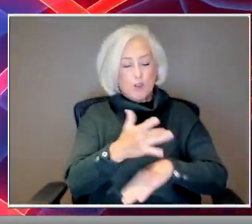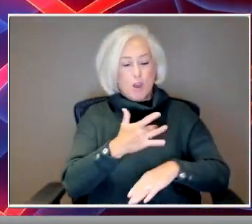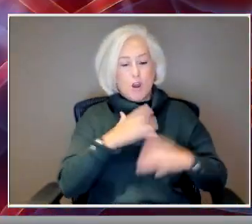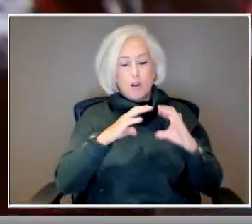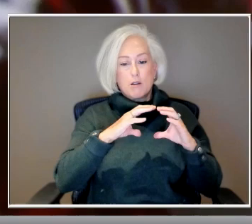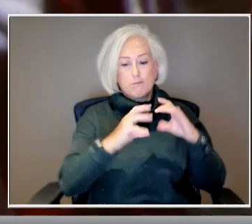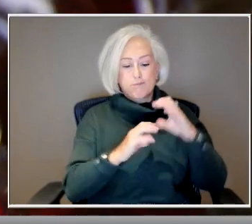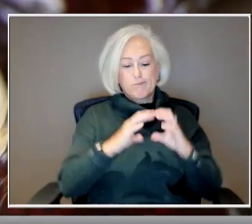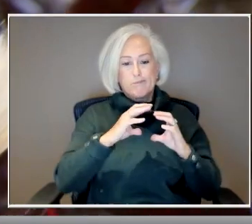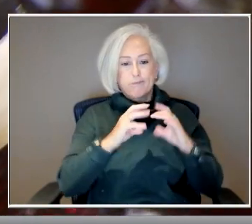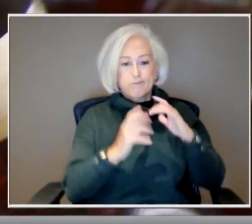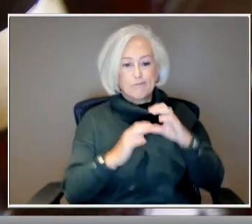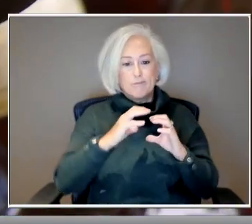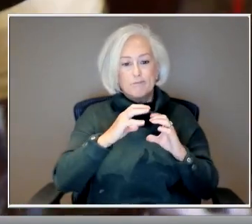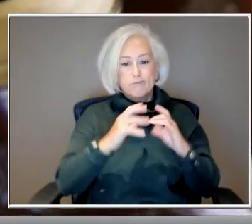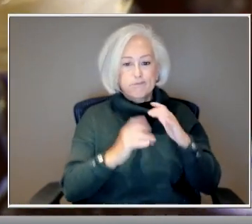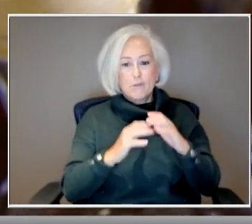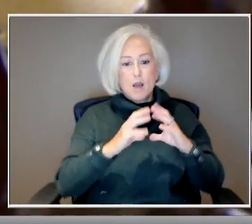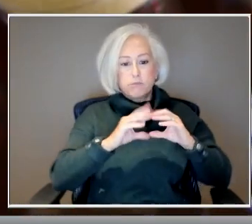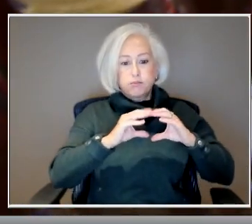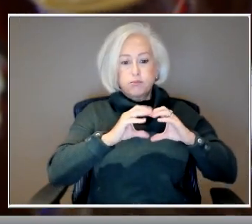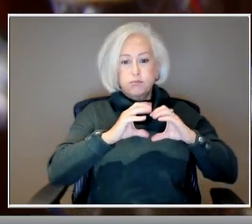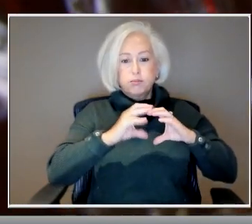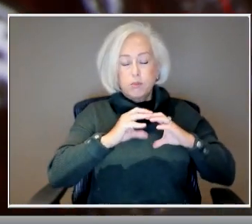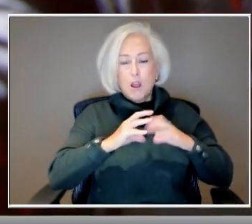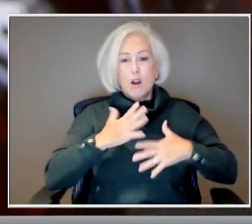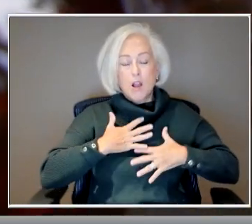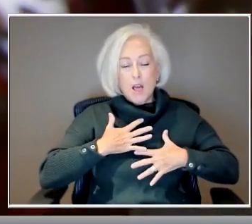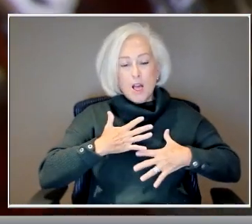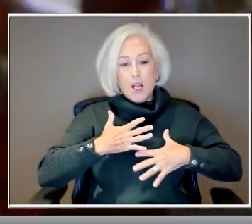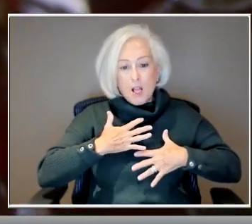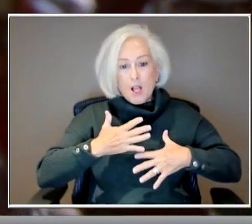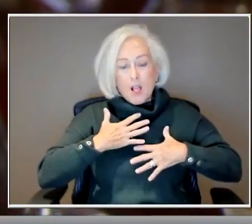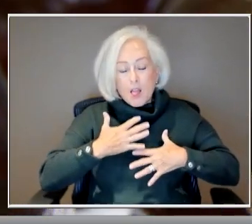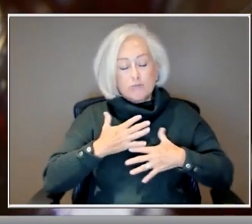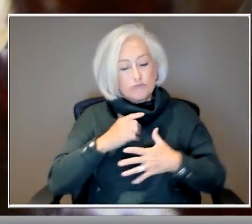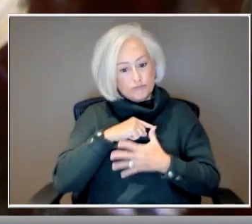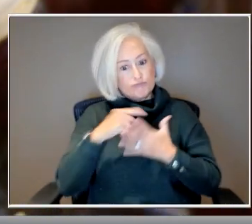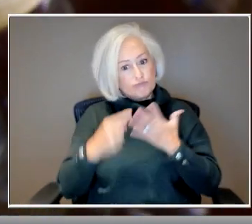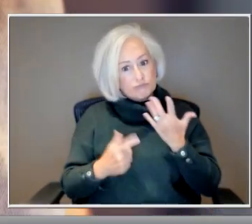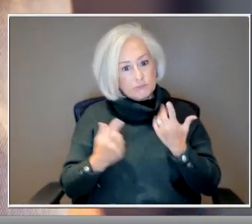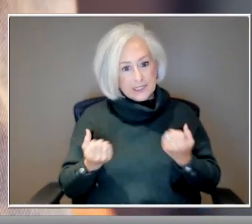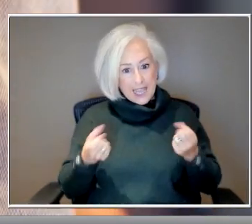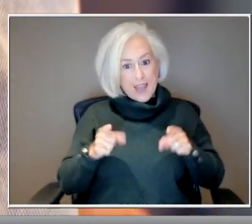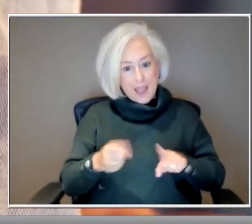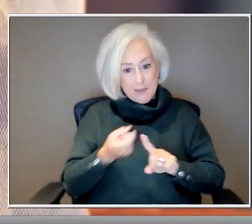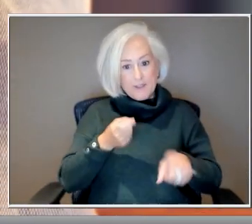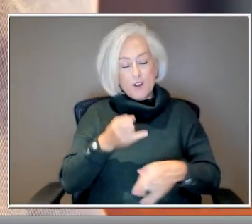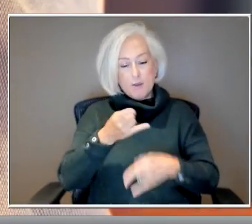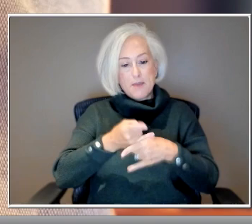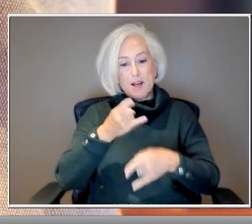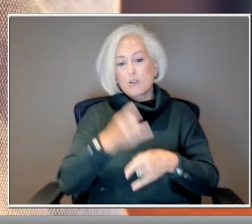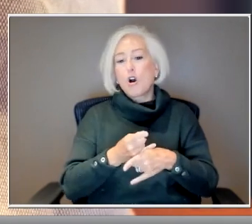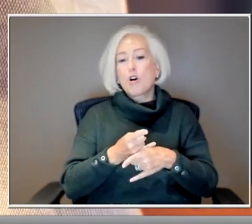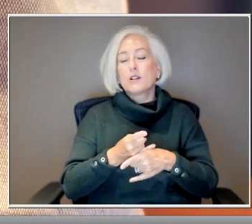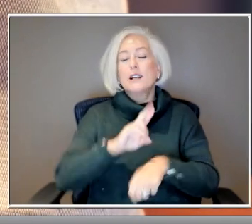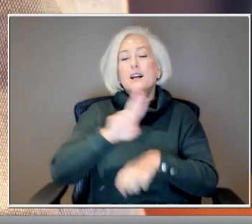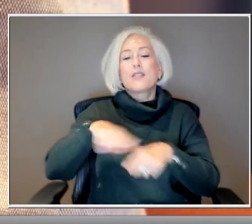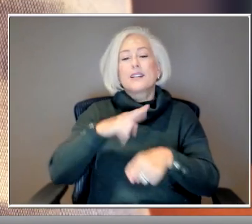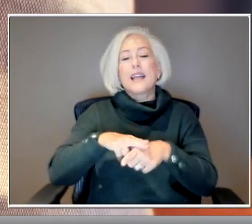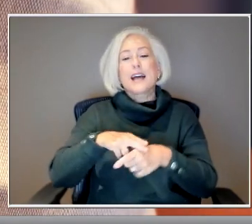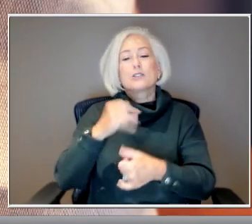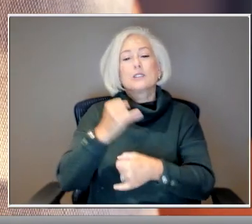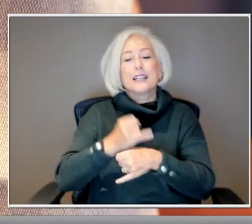palpitations, a racing heart, or shortness of breath. In fact, a recent study funded by the National Institute on Alcohol Abuse and